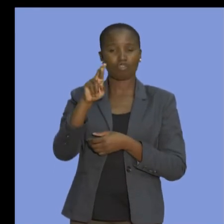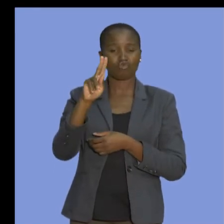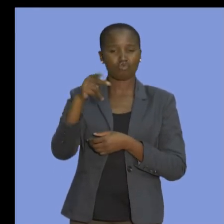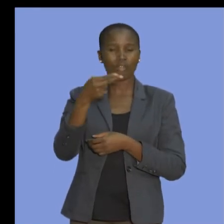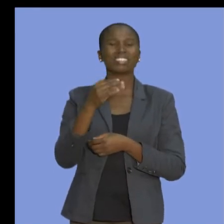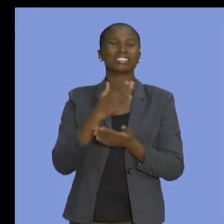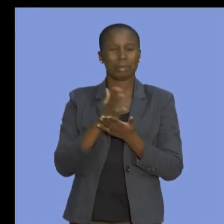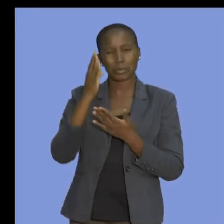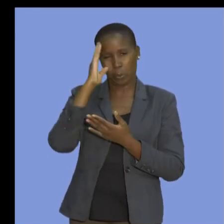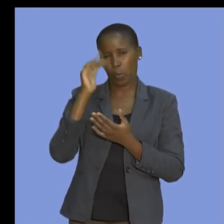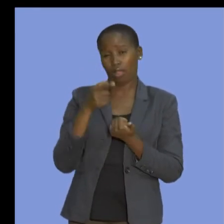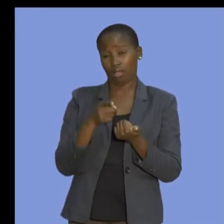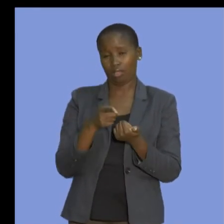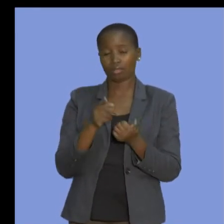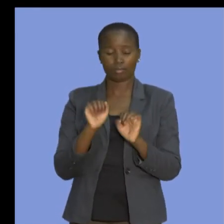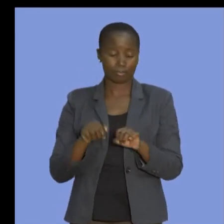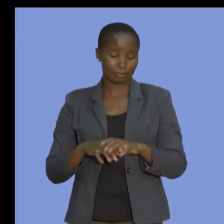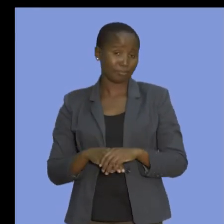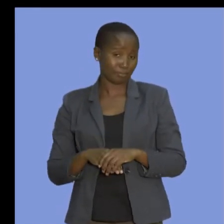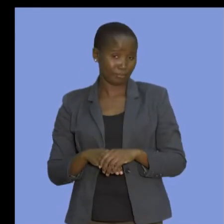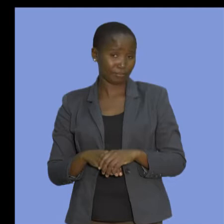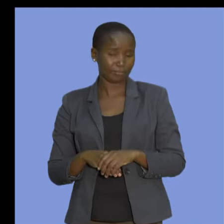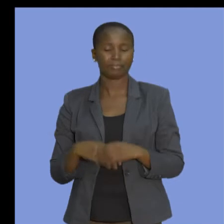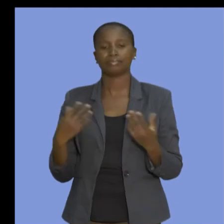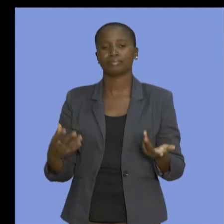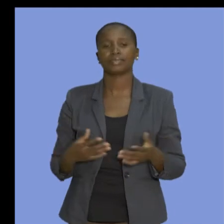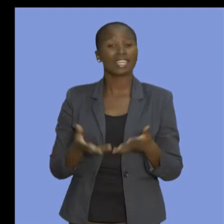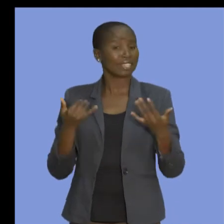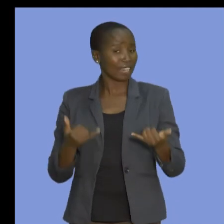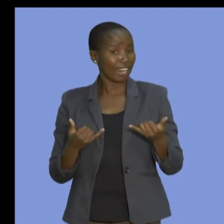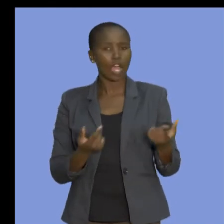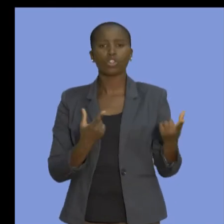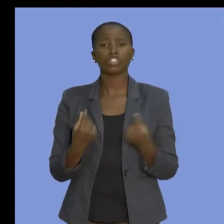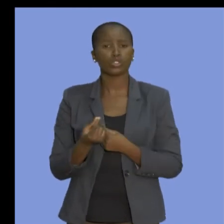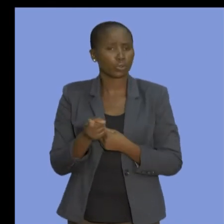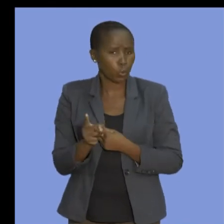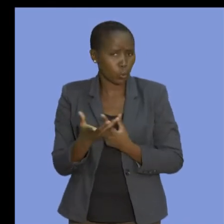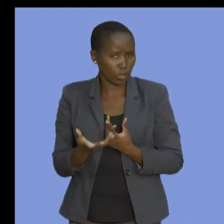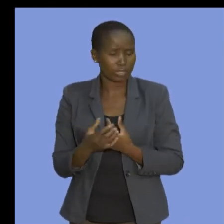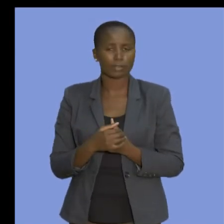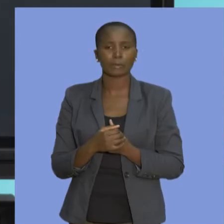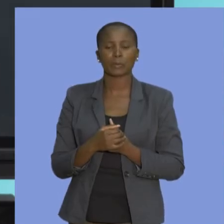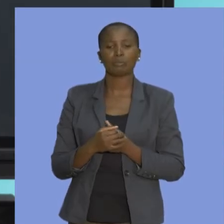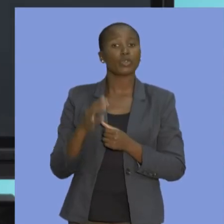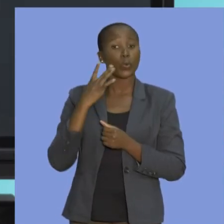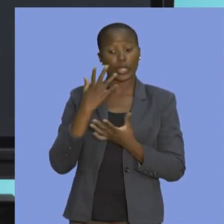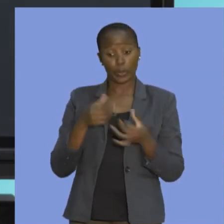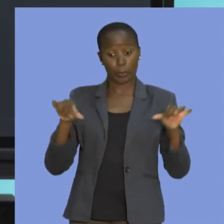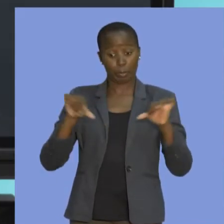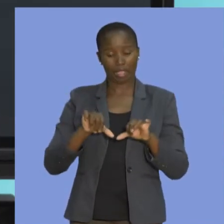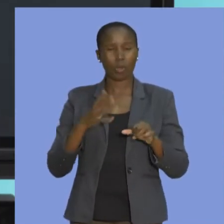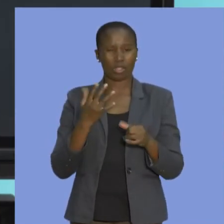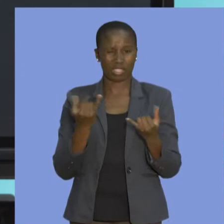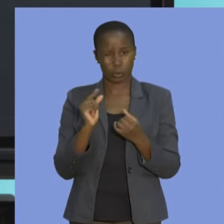Okay. So what are we going to do now? When we come back, we're going to take a break now.